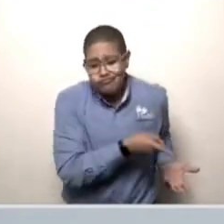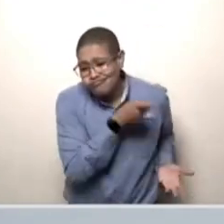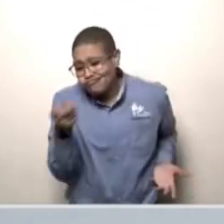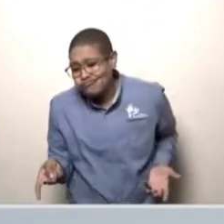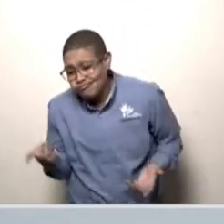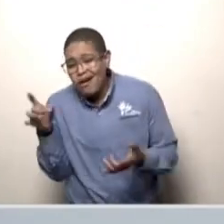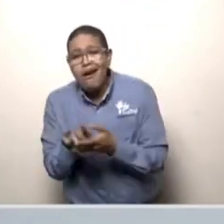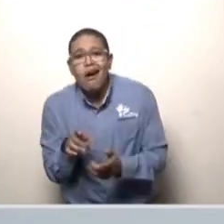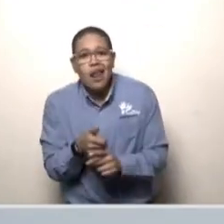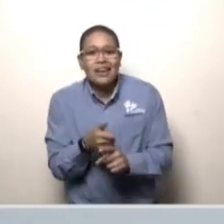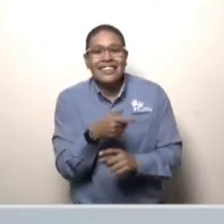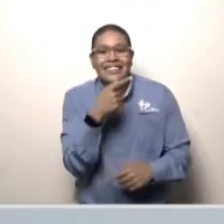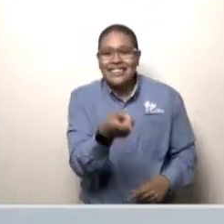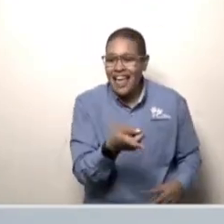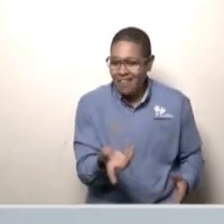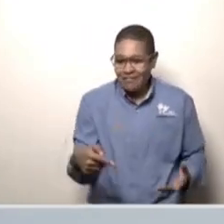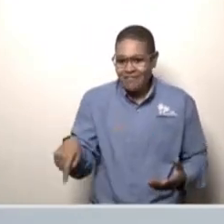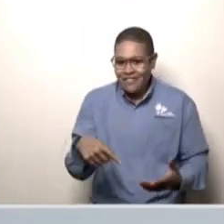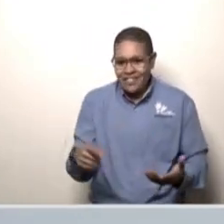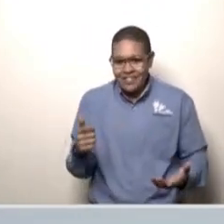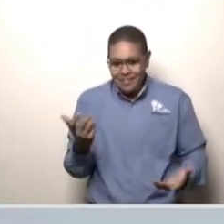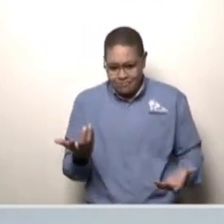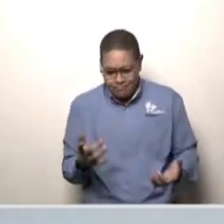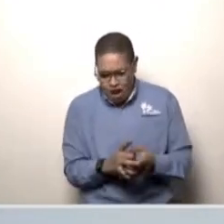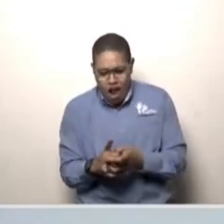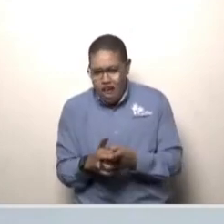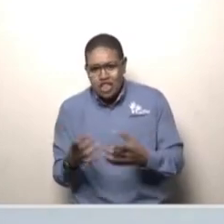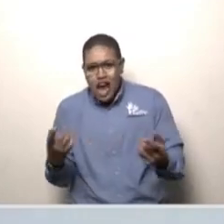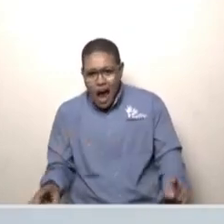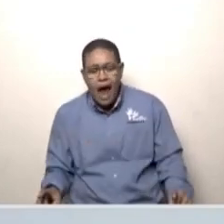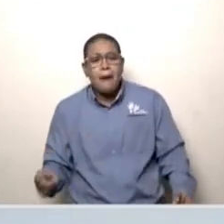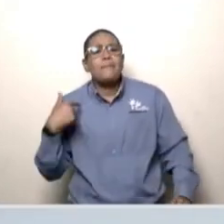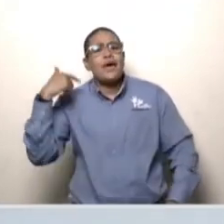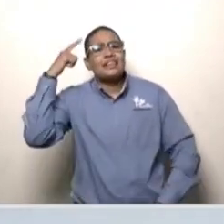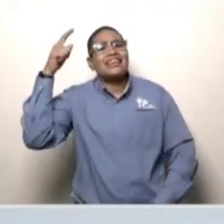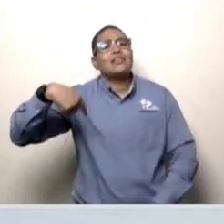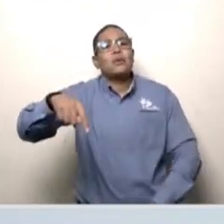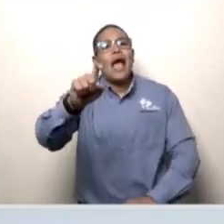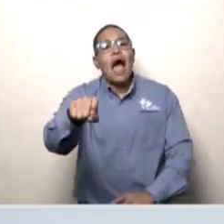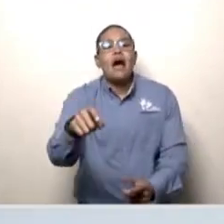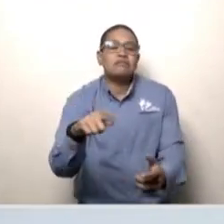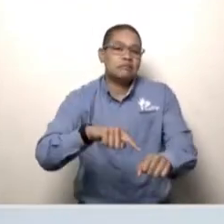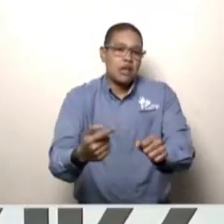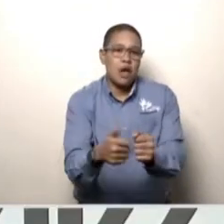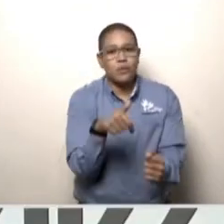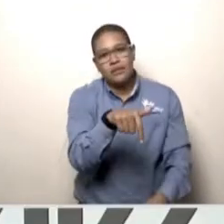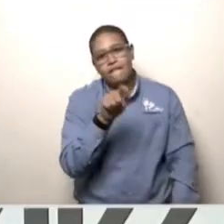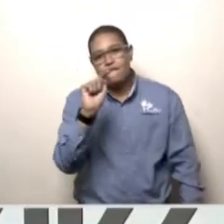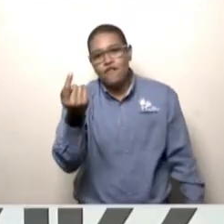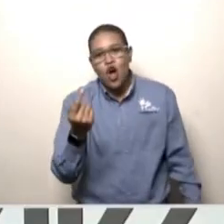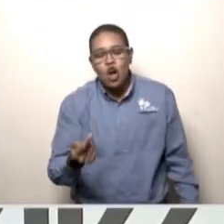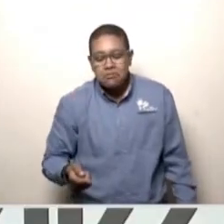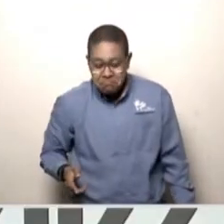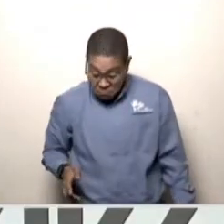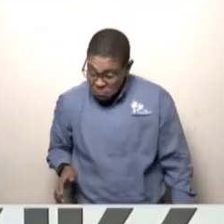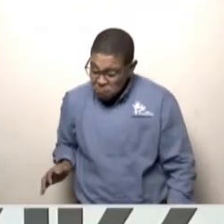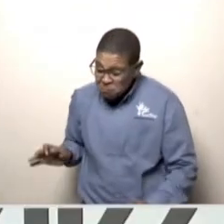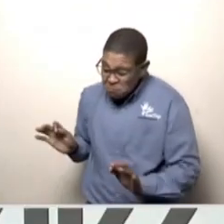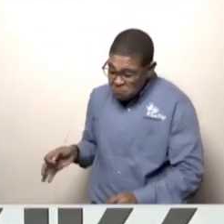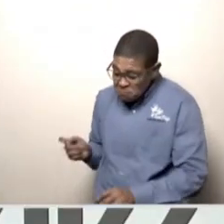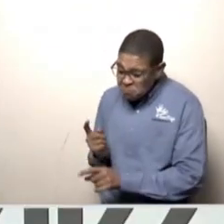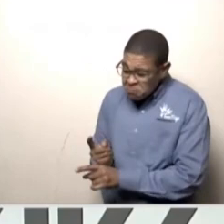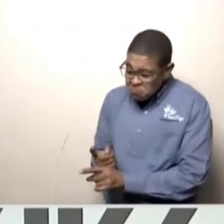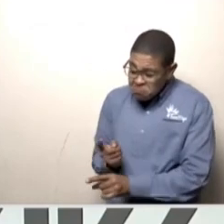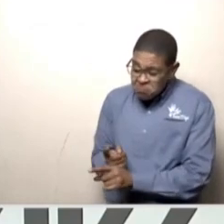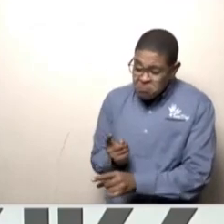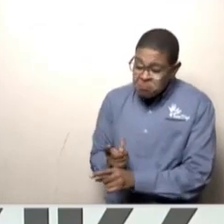as closely as we can? So I think these are the practical things we have to do. Absolutely, sir. Air services